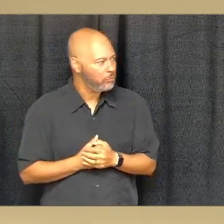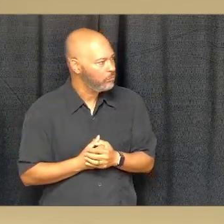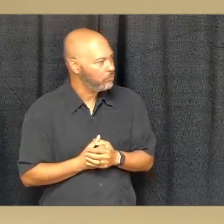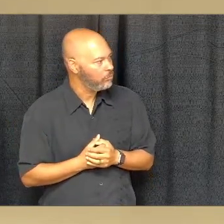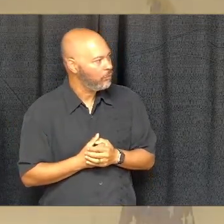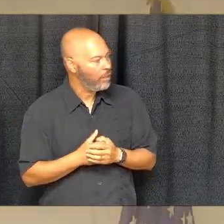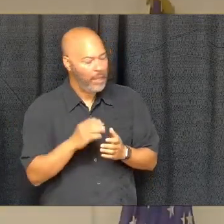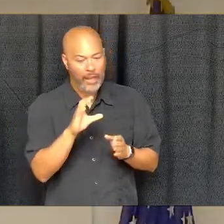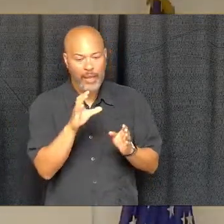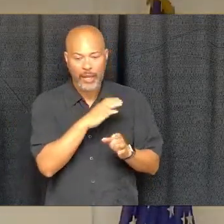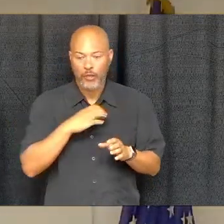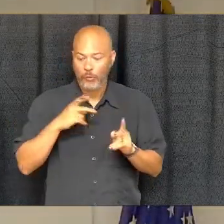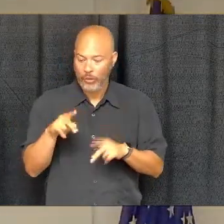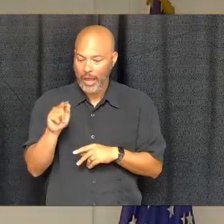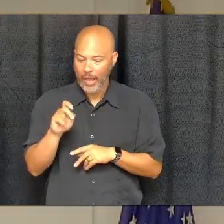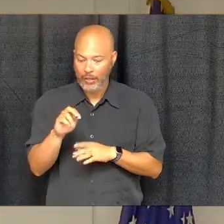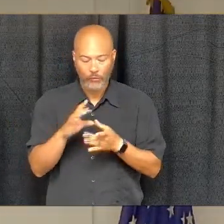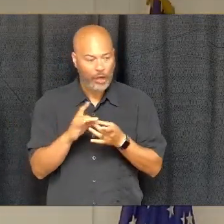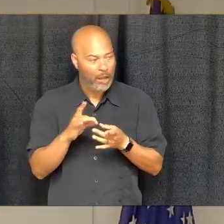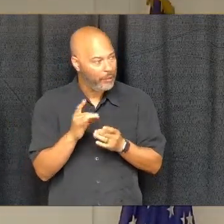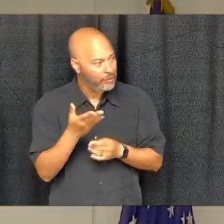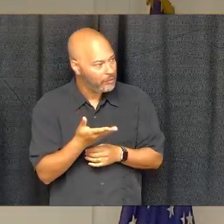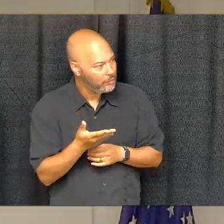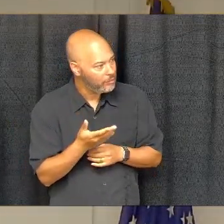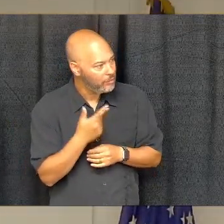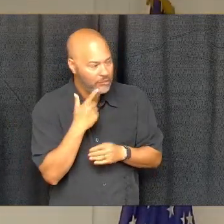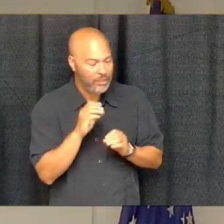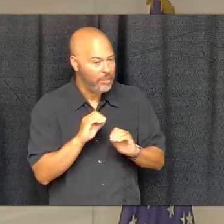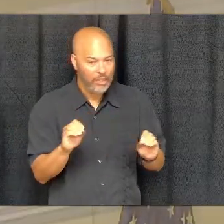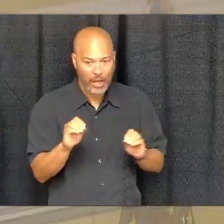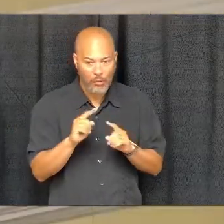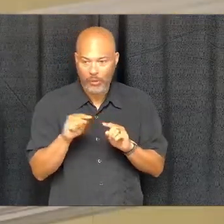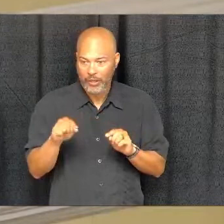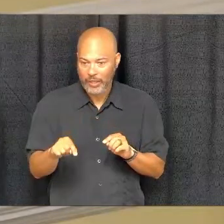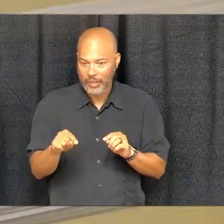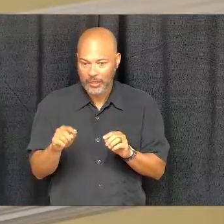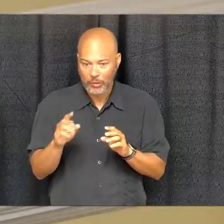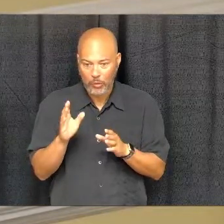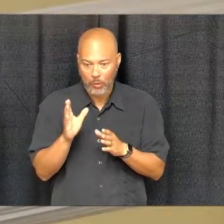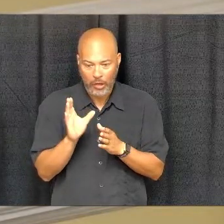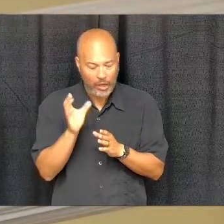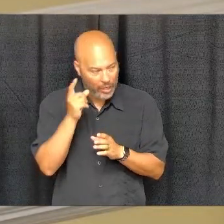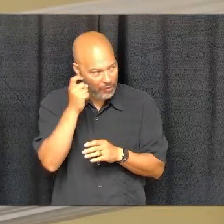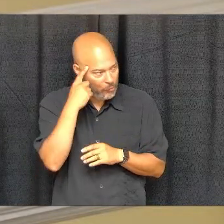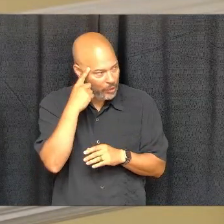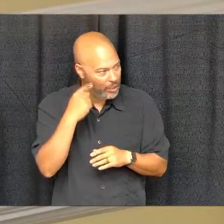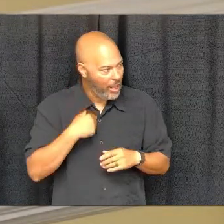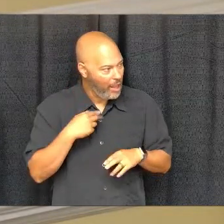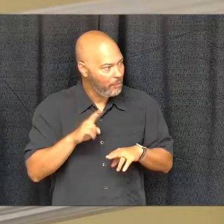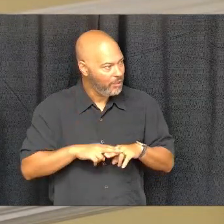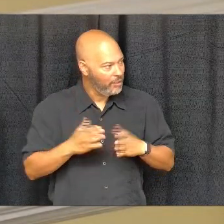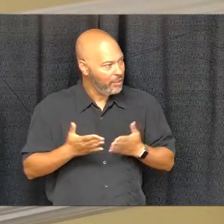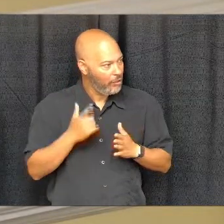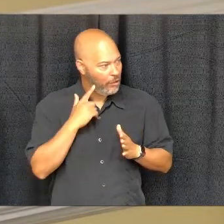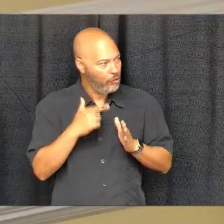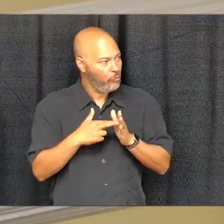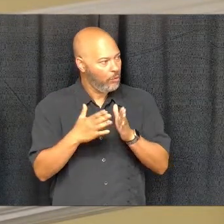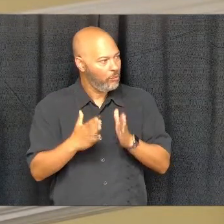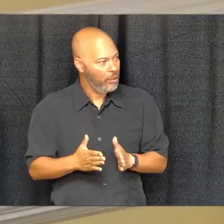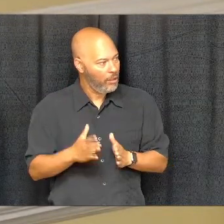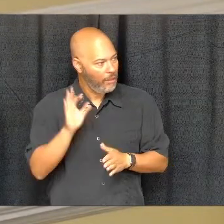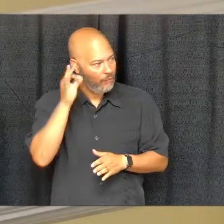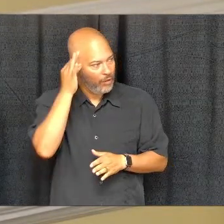you. Councilperson Allen, you're recognized for comments. So this has nothing to do with this branch of government, but I'm sitting up here as a representative